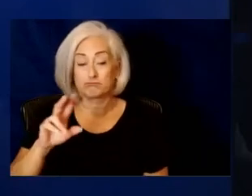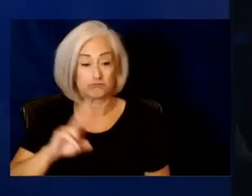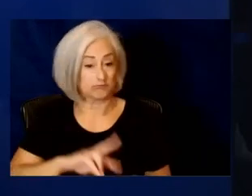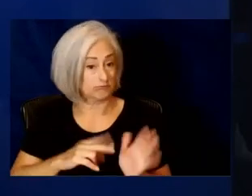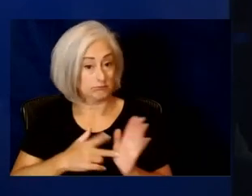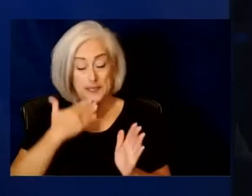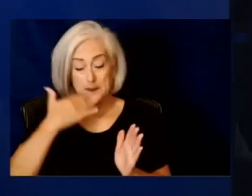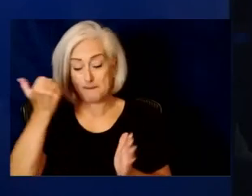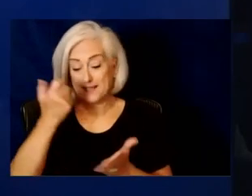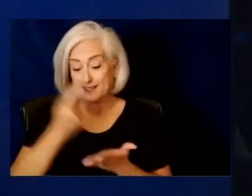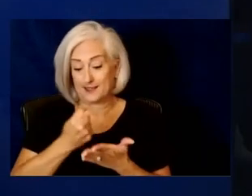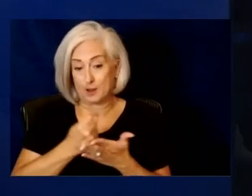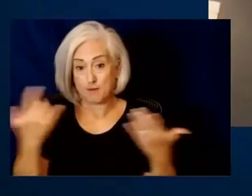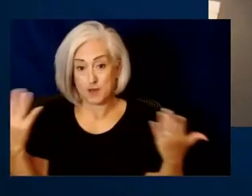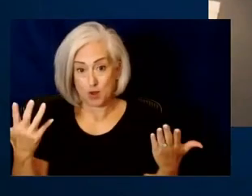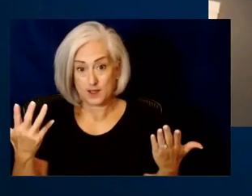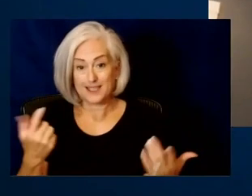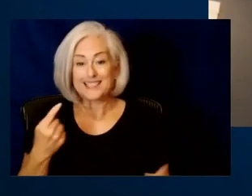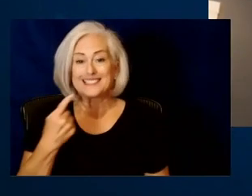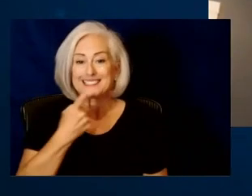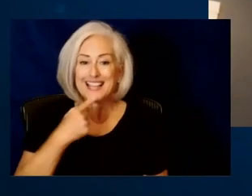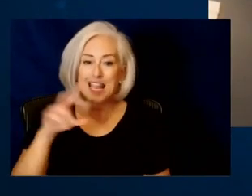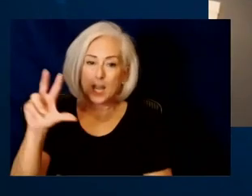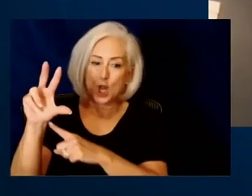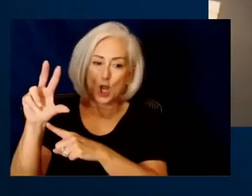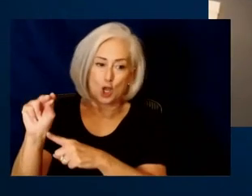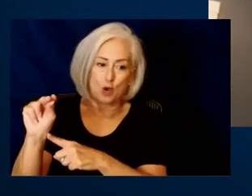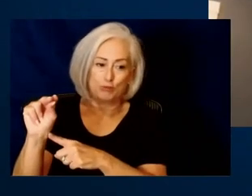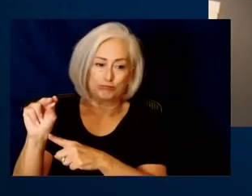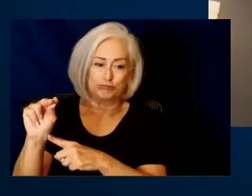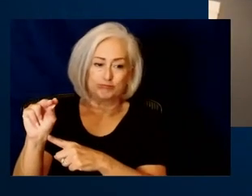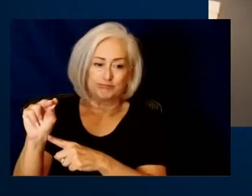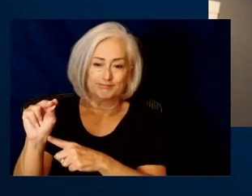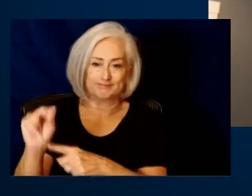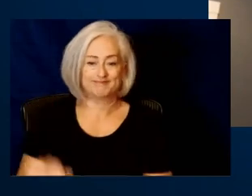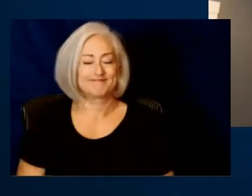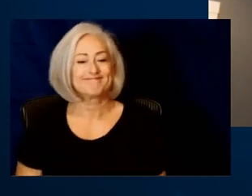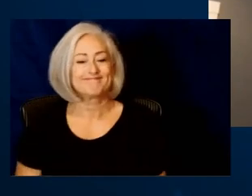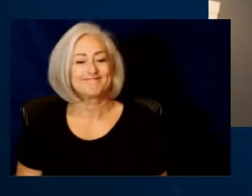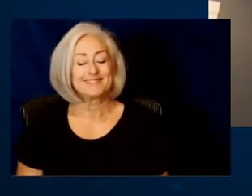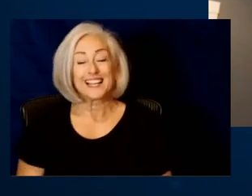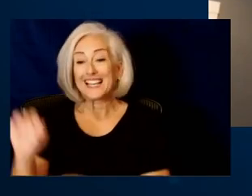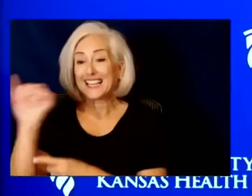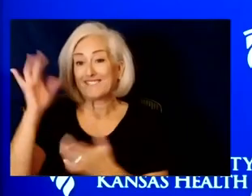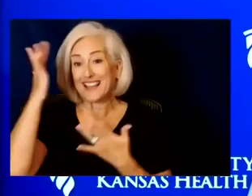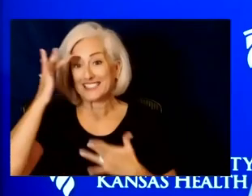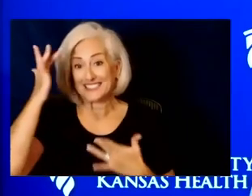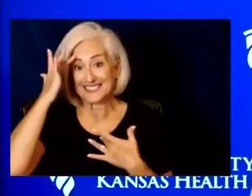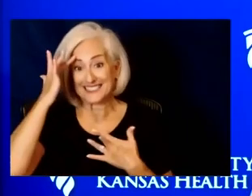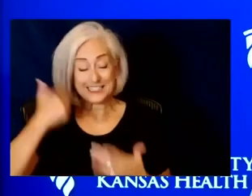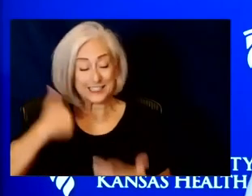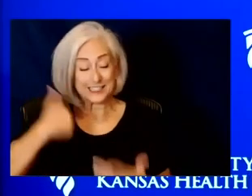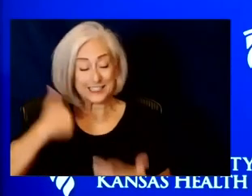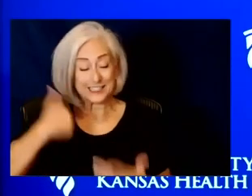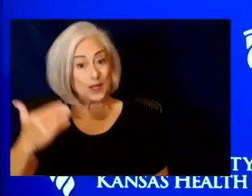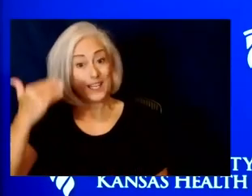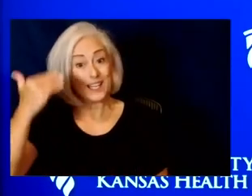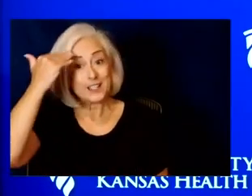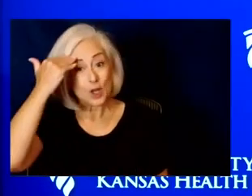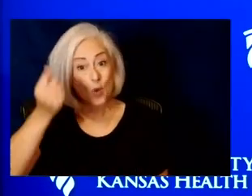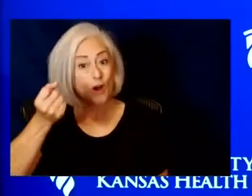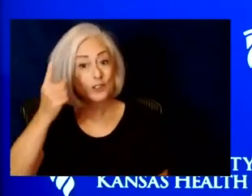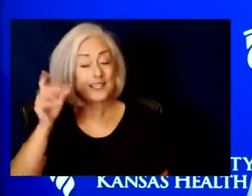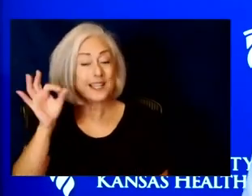here is to just say no. And I'd like to bring in some infectious disease too. Please. You know, we know and understand with cannabis, with